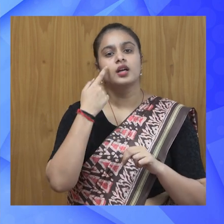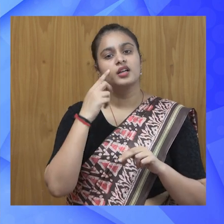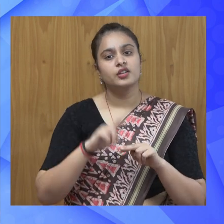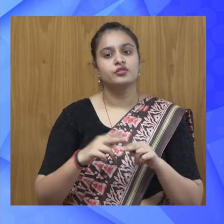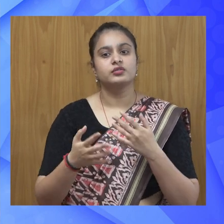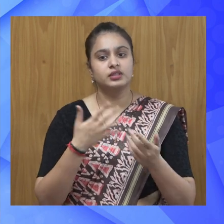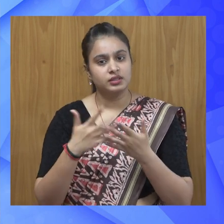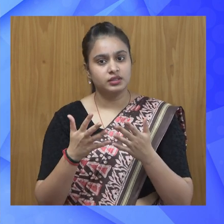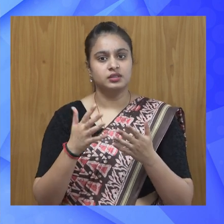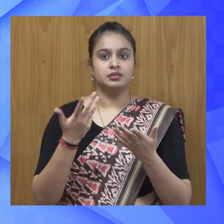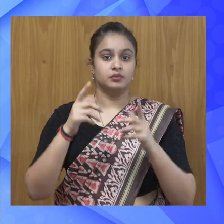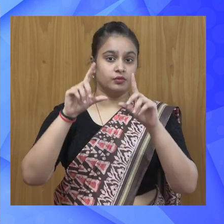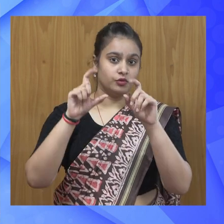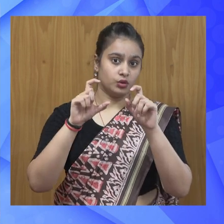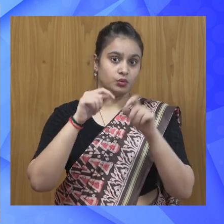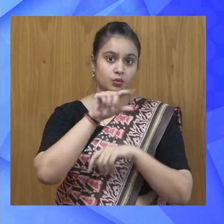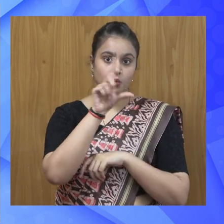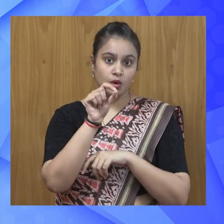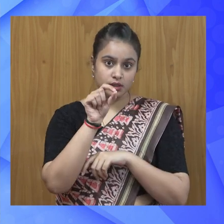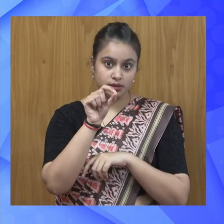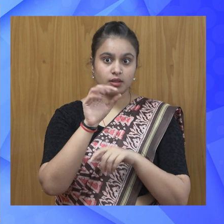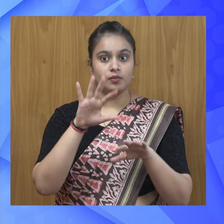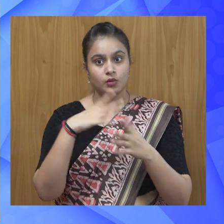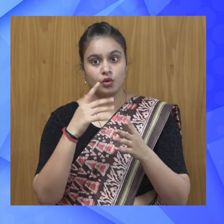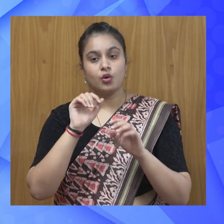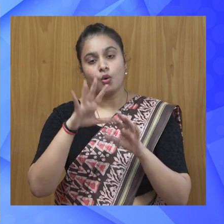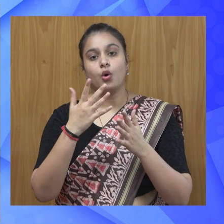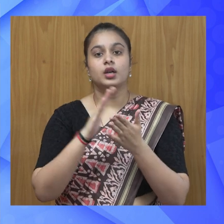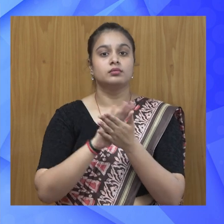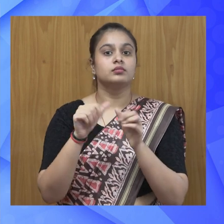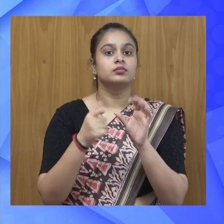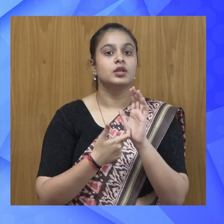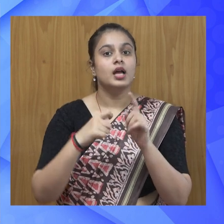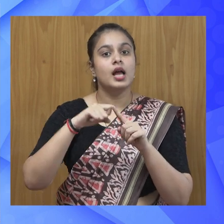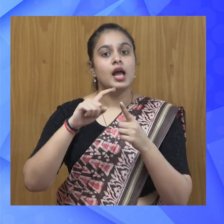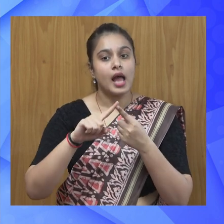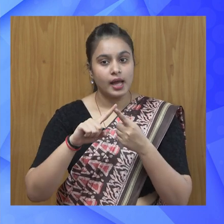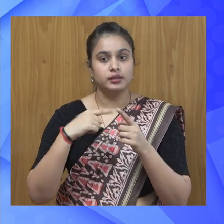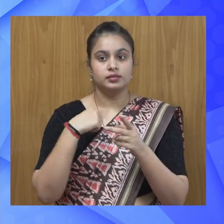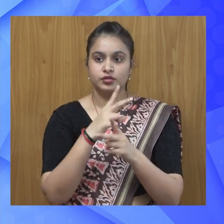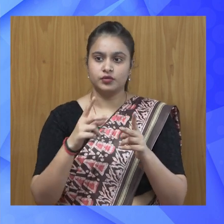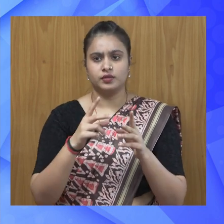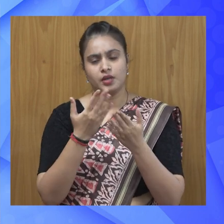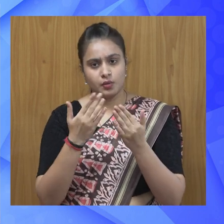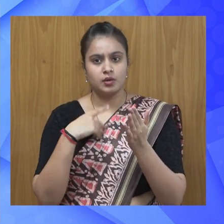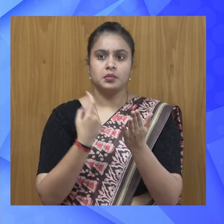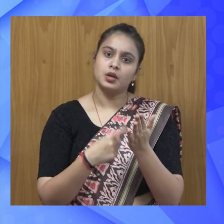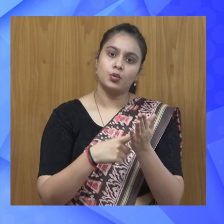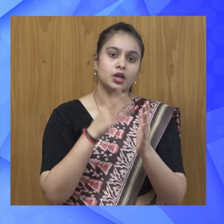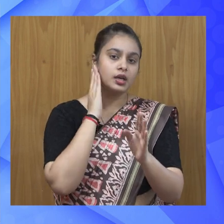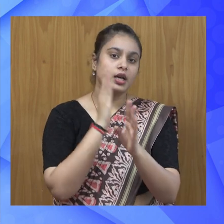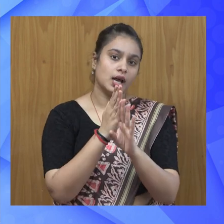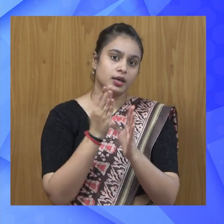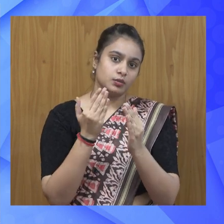someone has put some obscene picture on your WhatsApp account or some your account has been hacked. So there are certain things for which you can report directly on